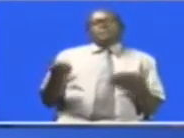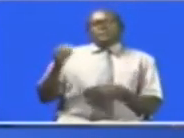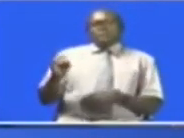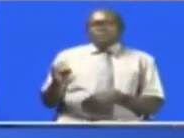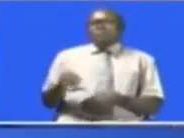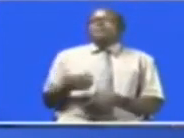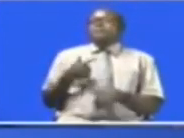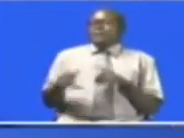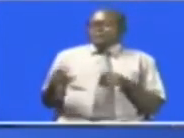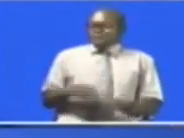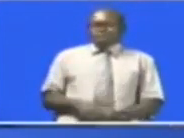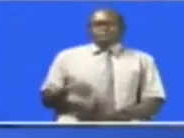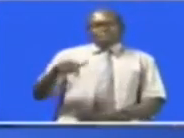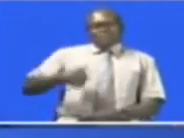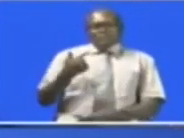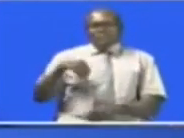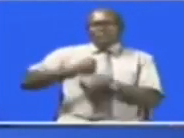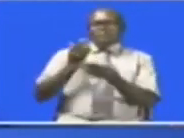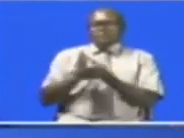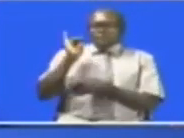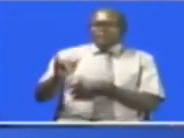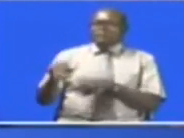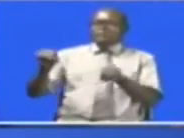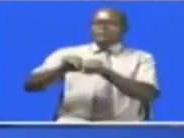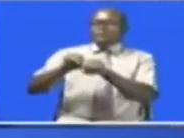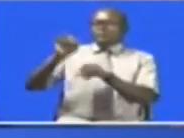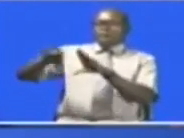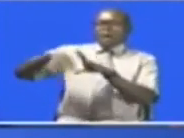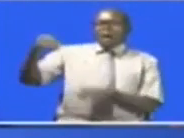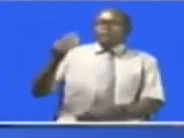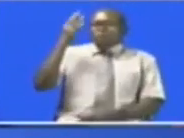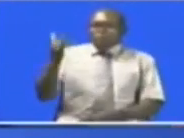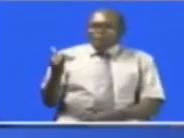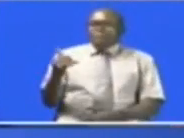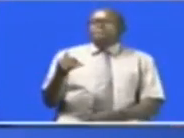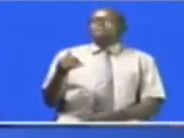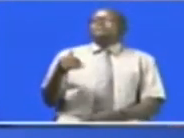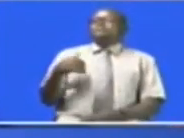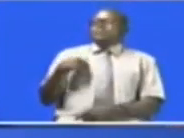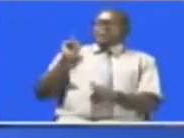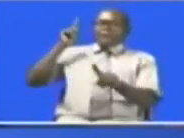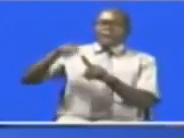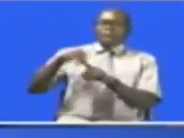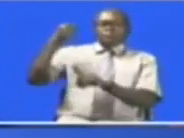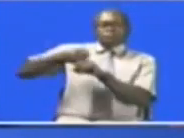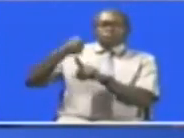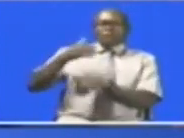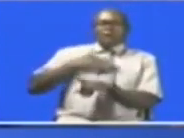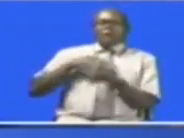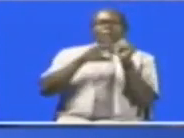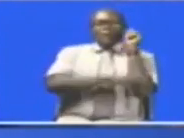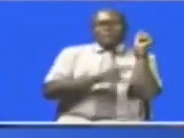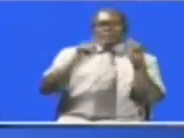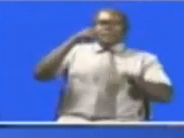it back. So you had to remove it. So I had to make sure that the shoes is out. Yes. Because I was also fighting for our country.